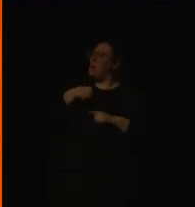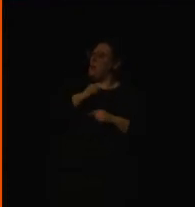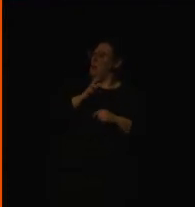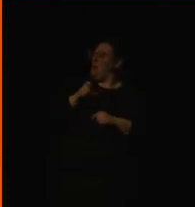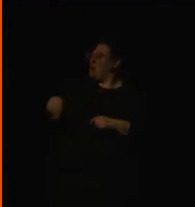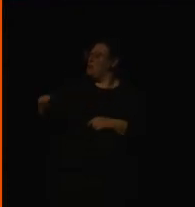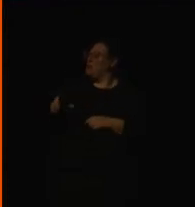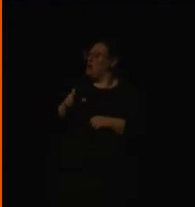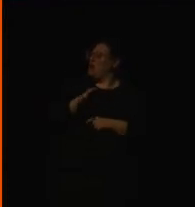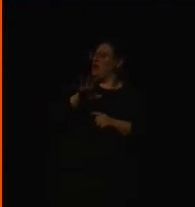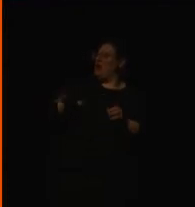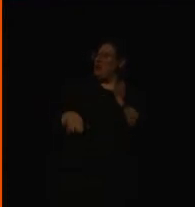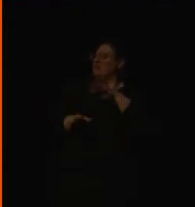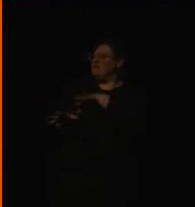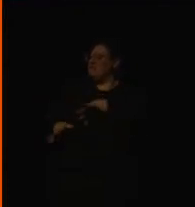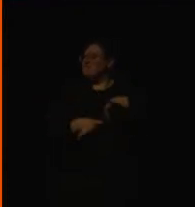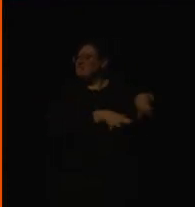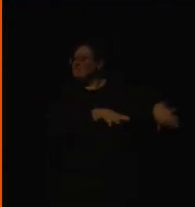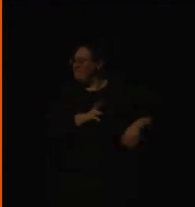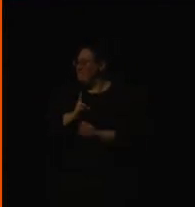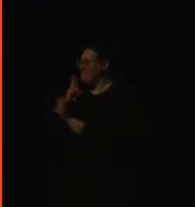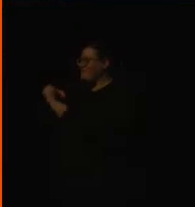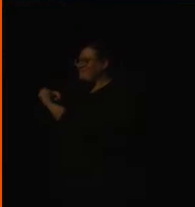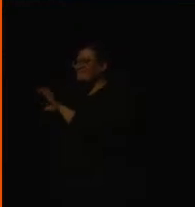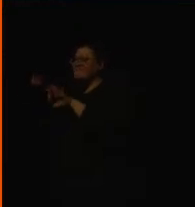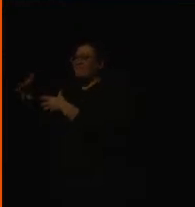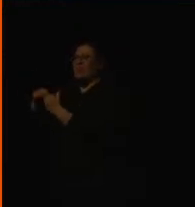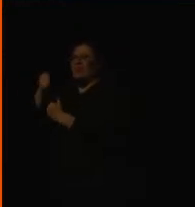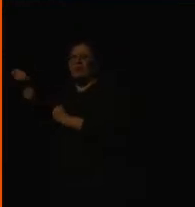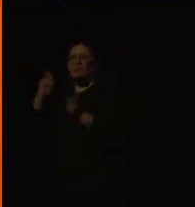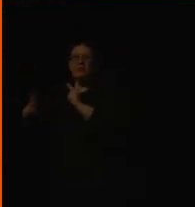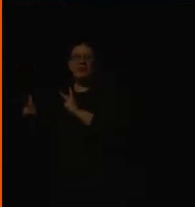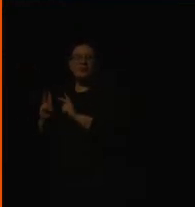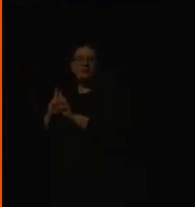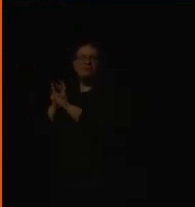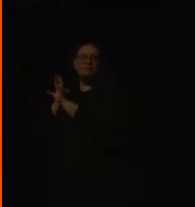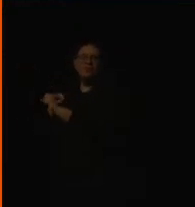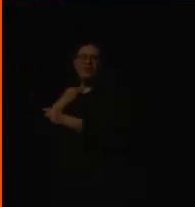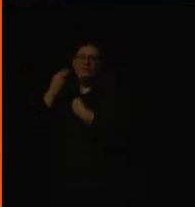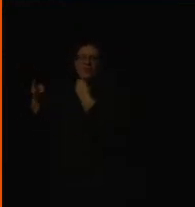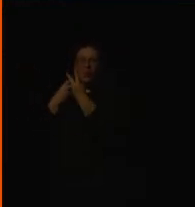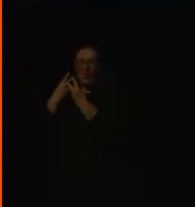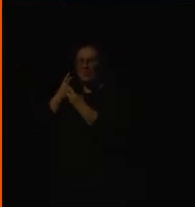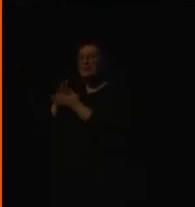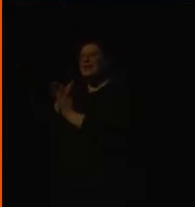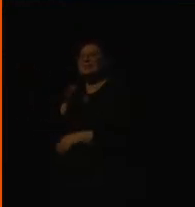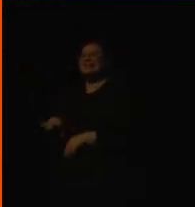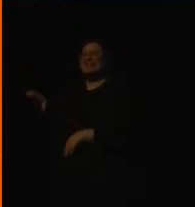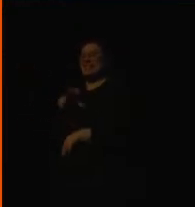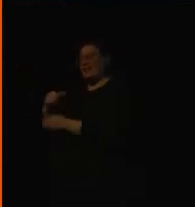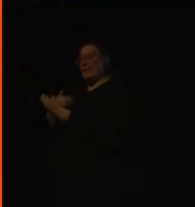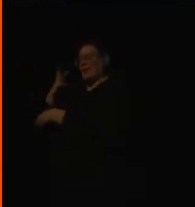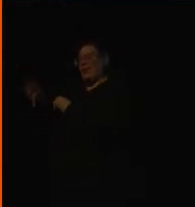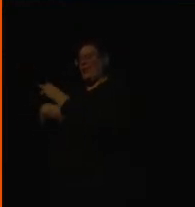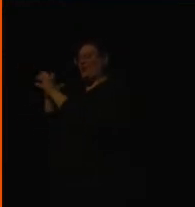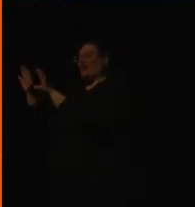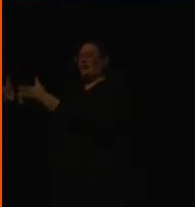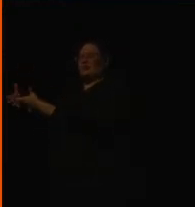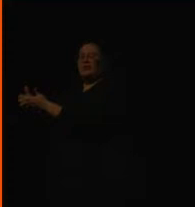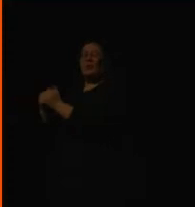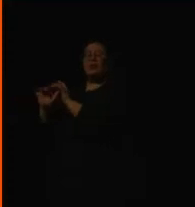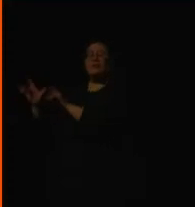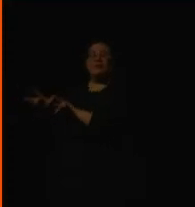join your voice to others in telling a new story. Pledge your citizenship to that other world where mercy and justice